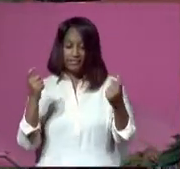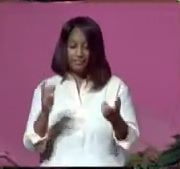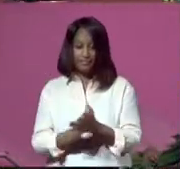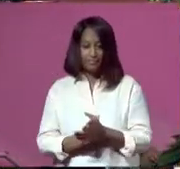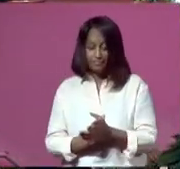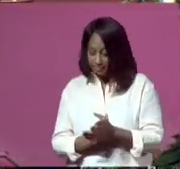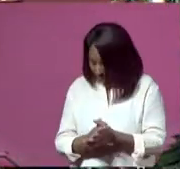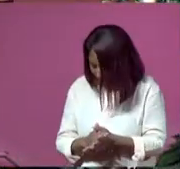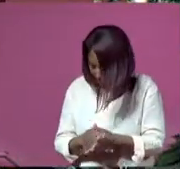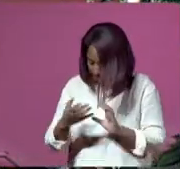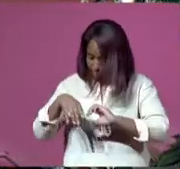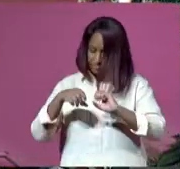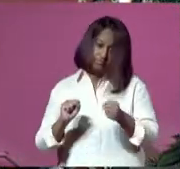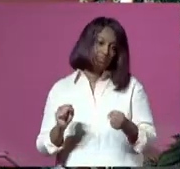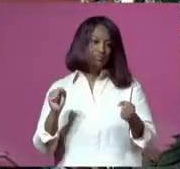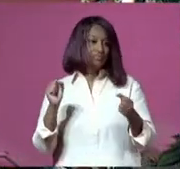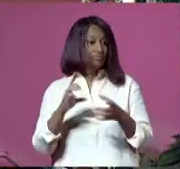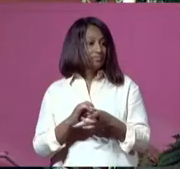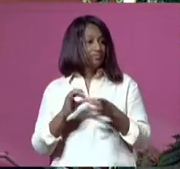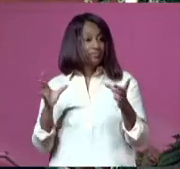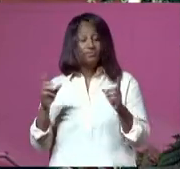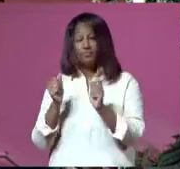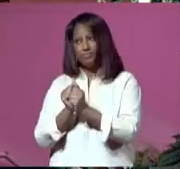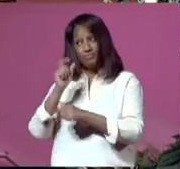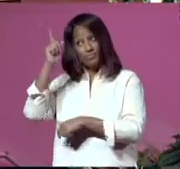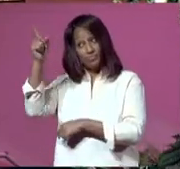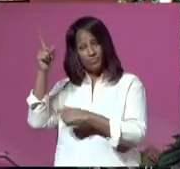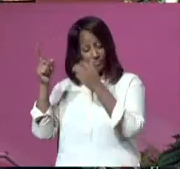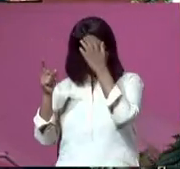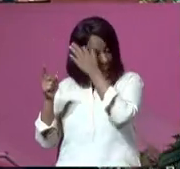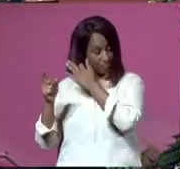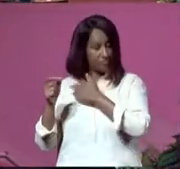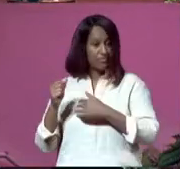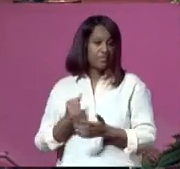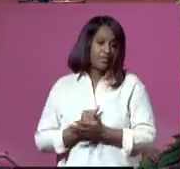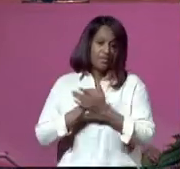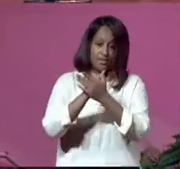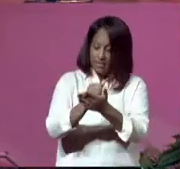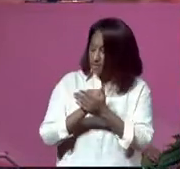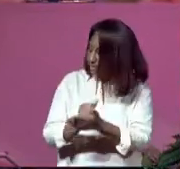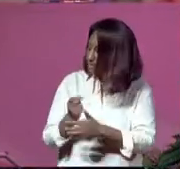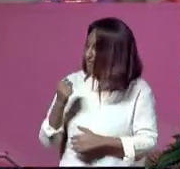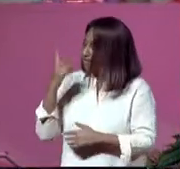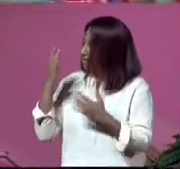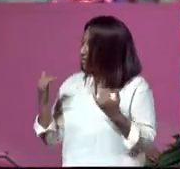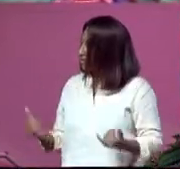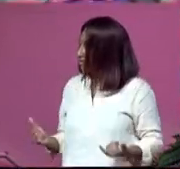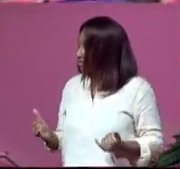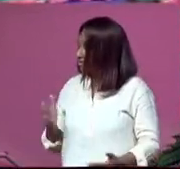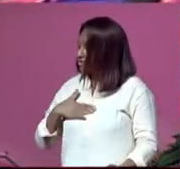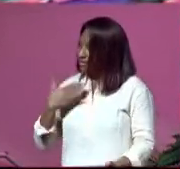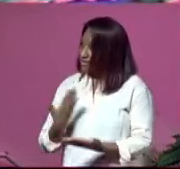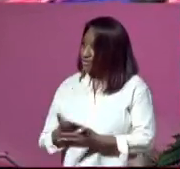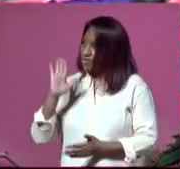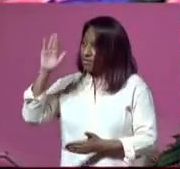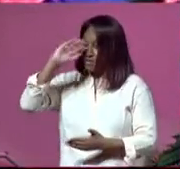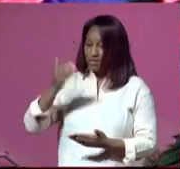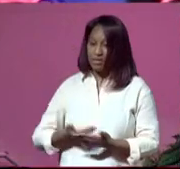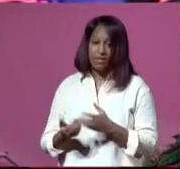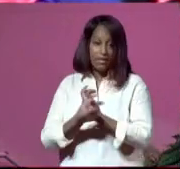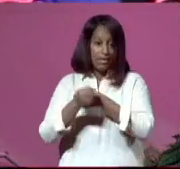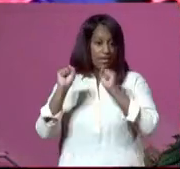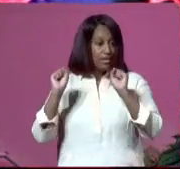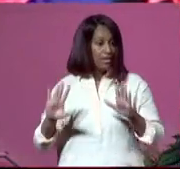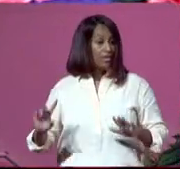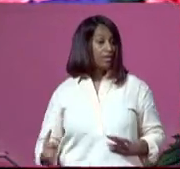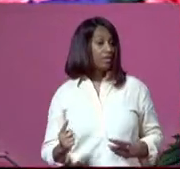the brokenness of relationship with you, help them to realize today that confessing your son as savior will